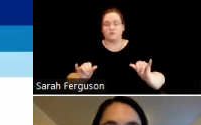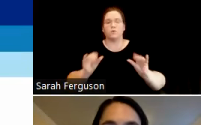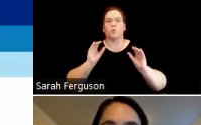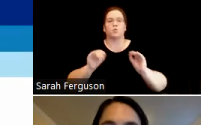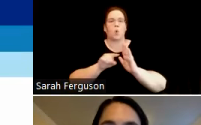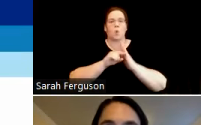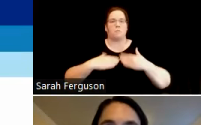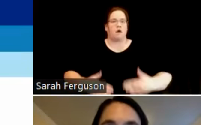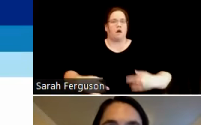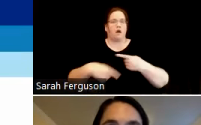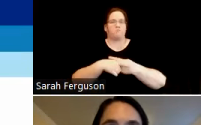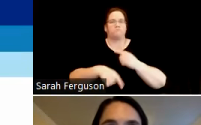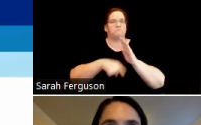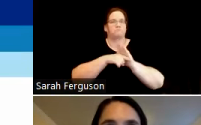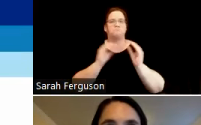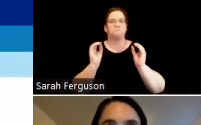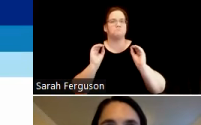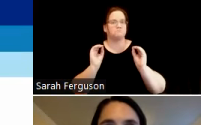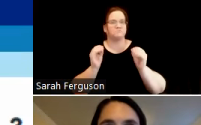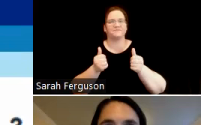Next slide, please.